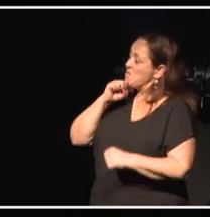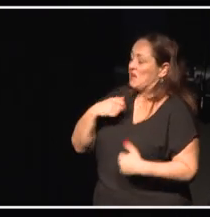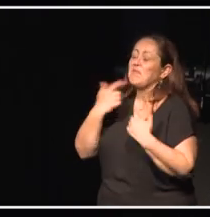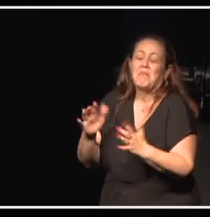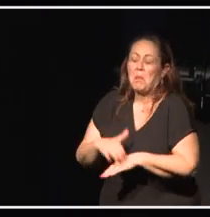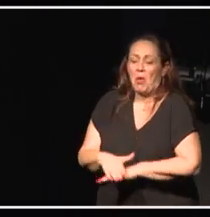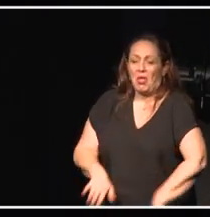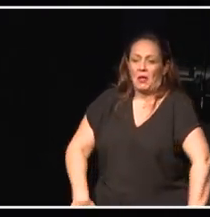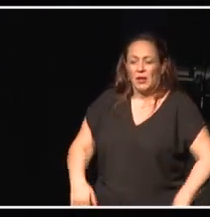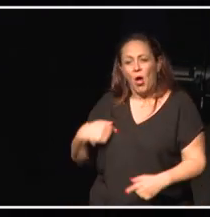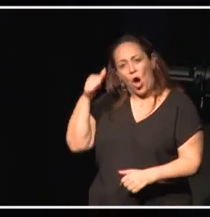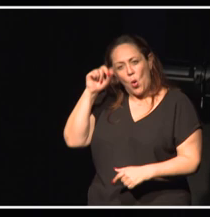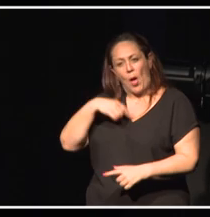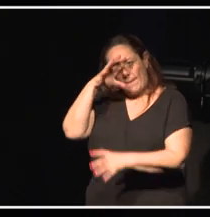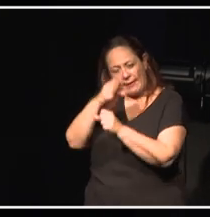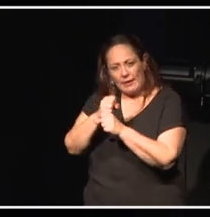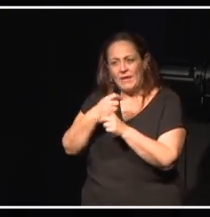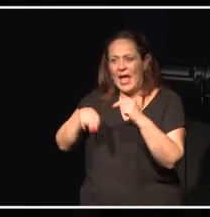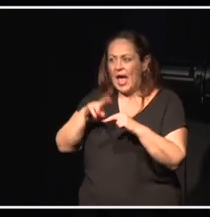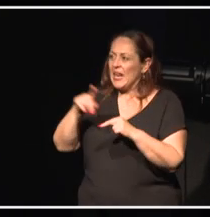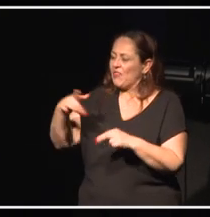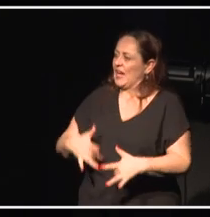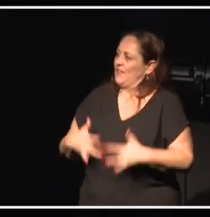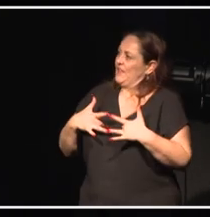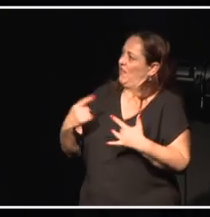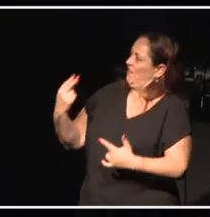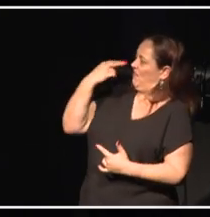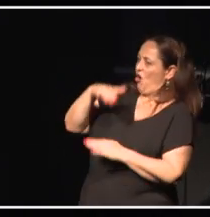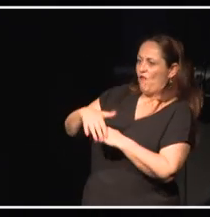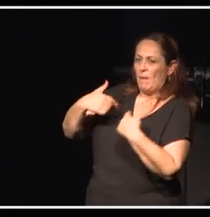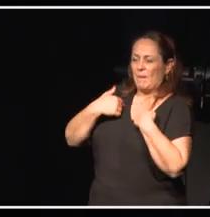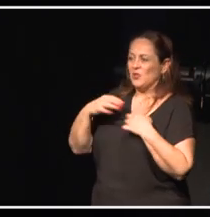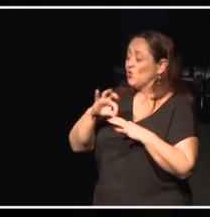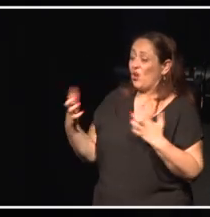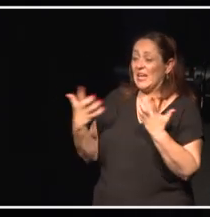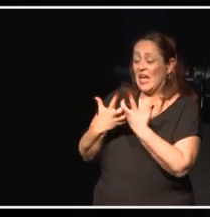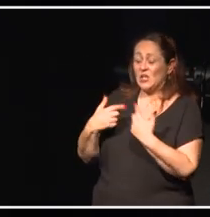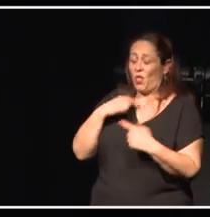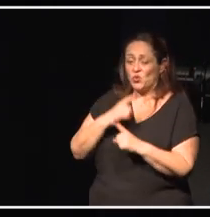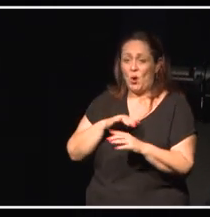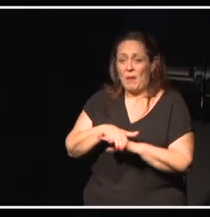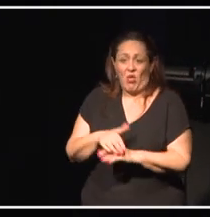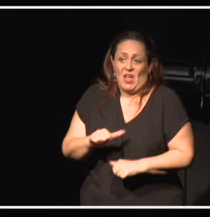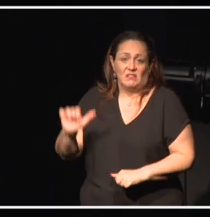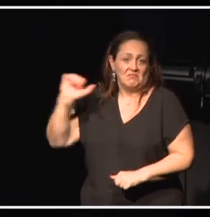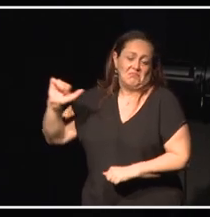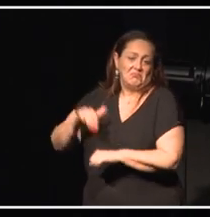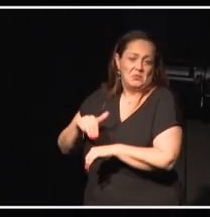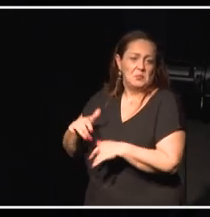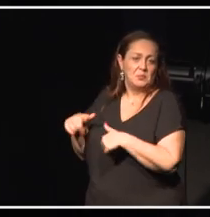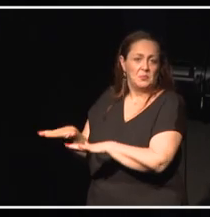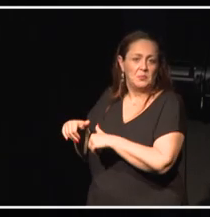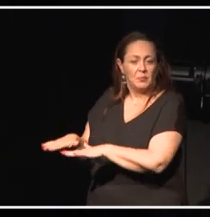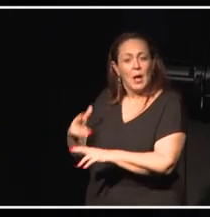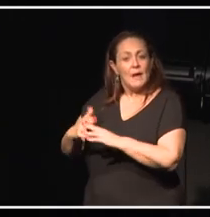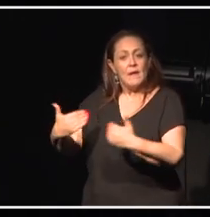I believe about stuff, and if they need to feel that about me to not engage with the things that I talk about, then that's on them. But